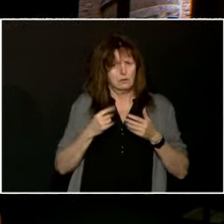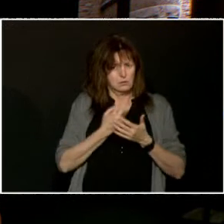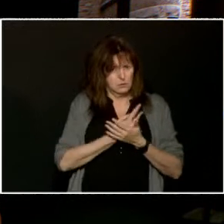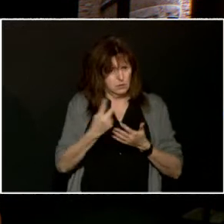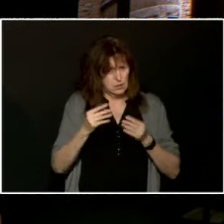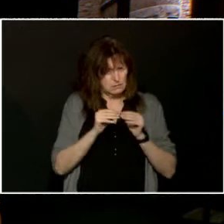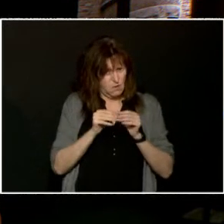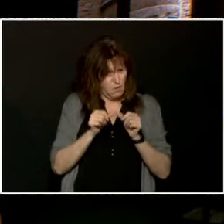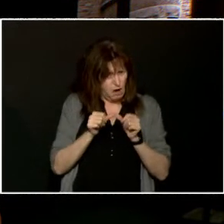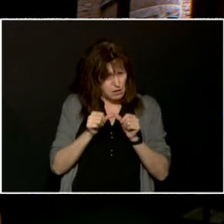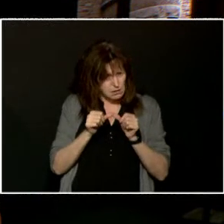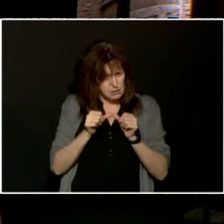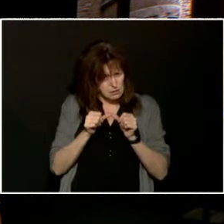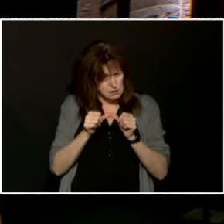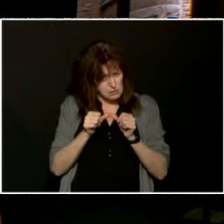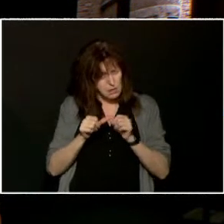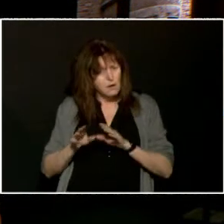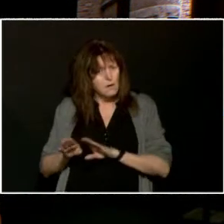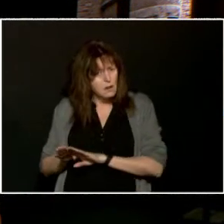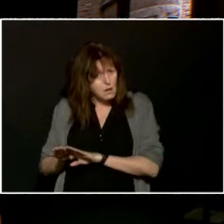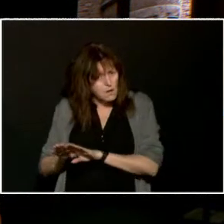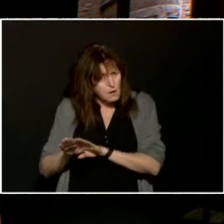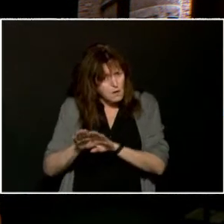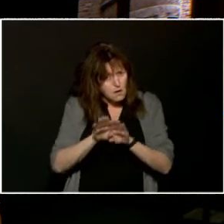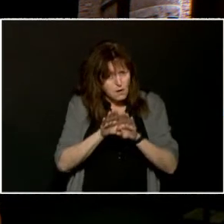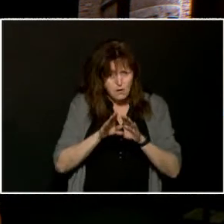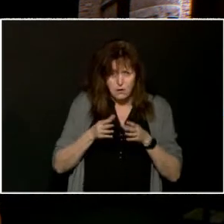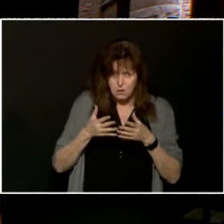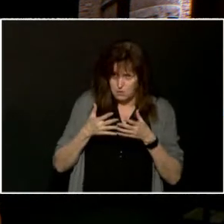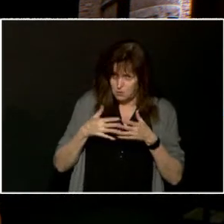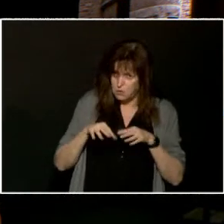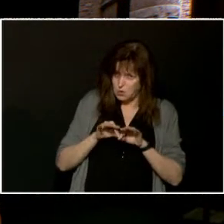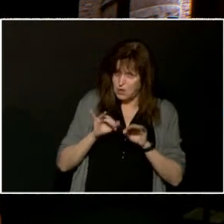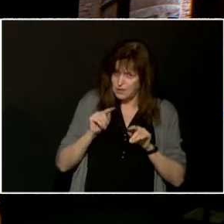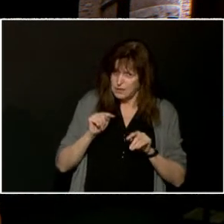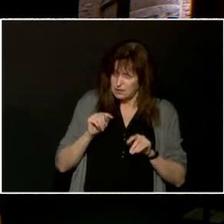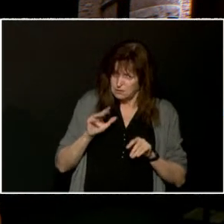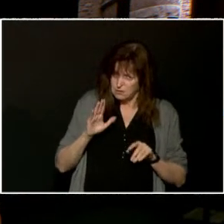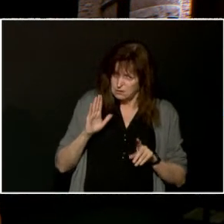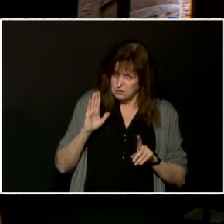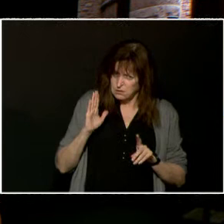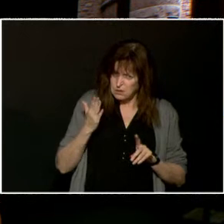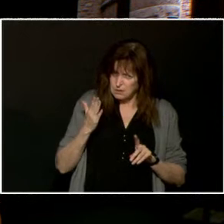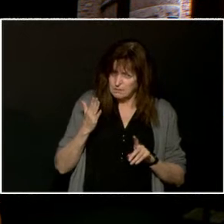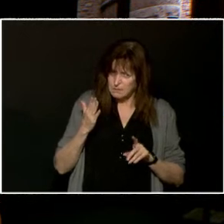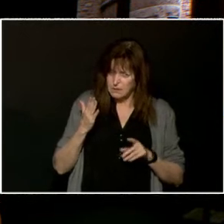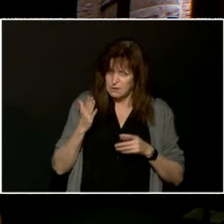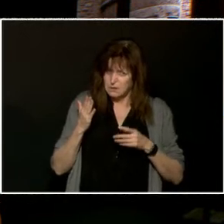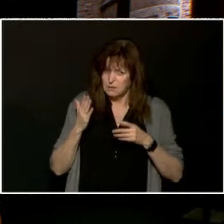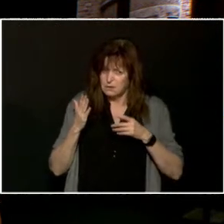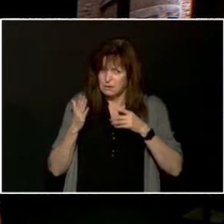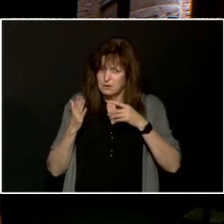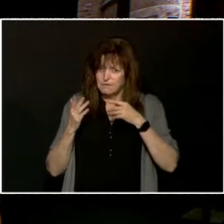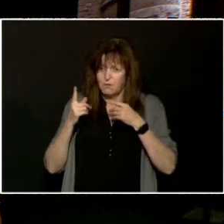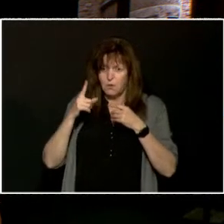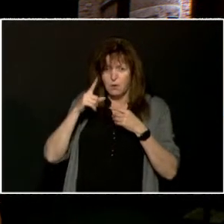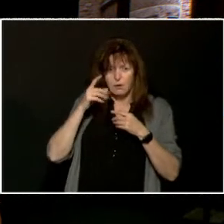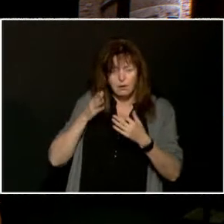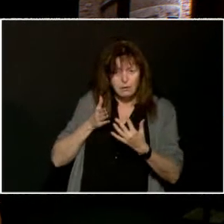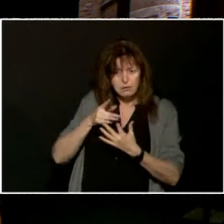before you went to a partial reopening. That it makes quite a big difference between those two lines.